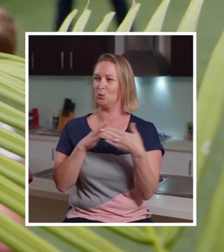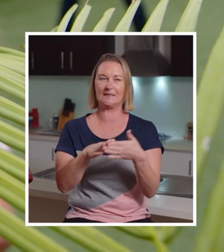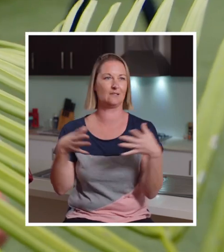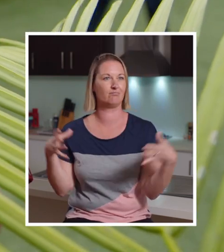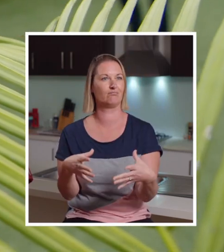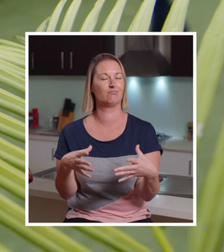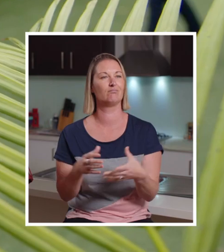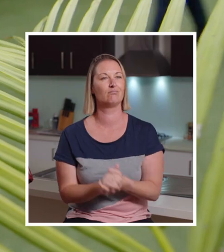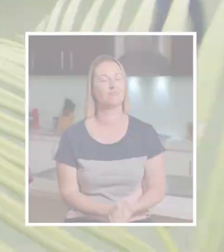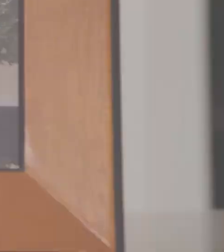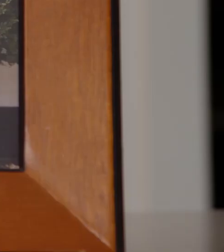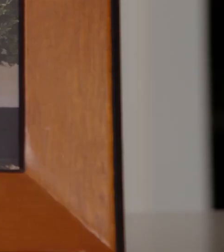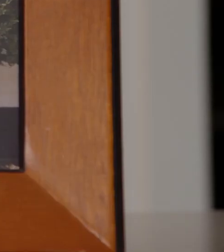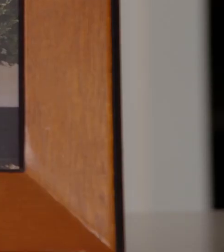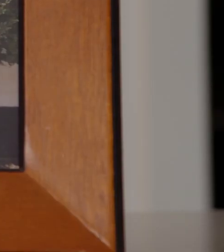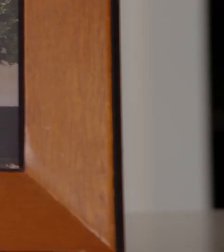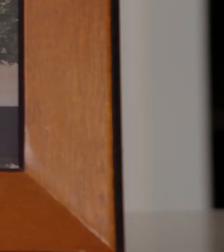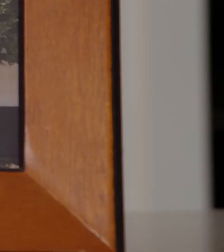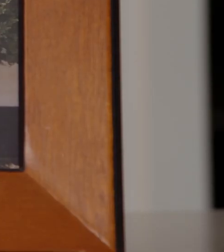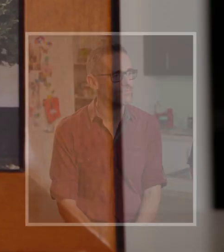part of the community.